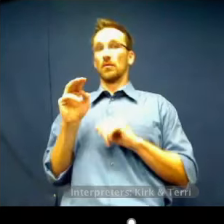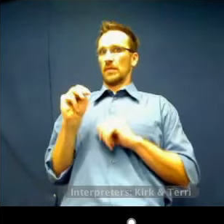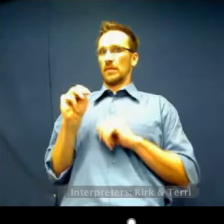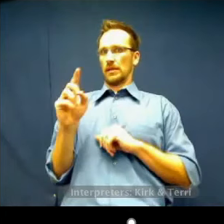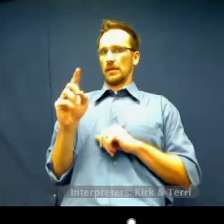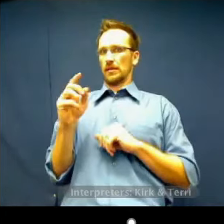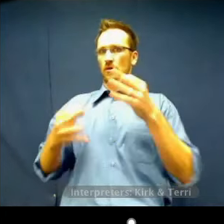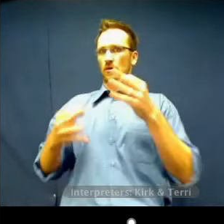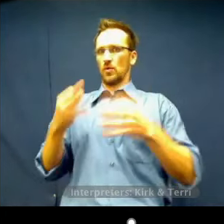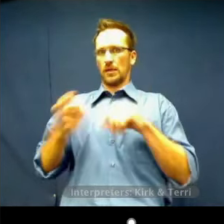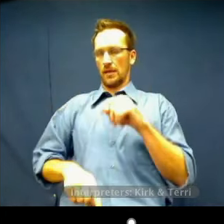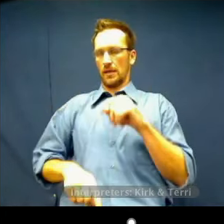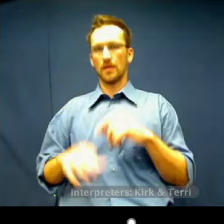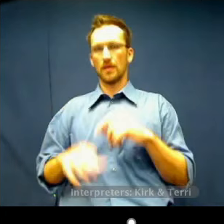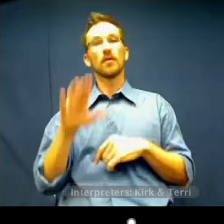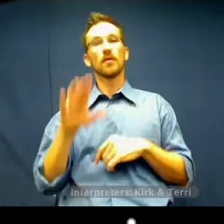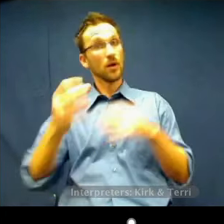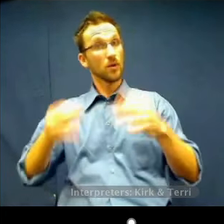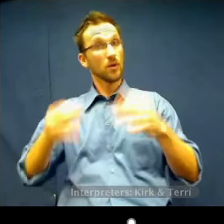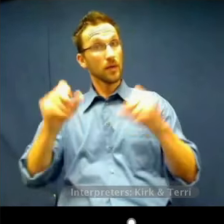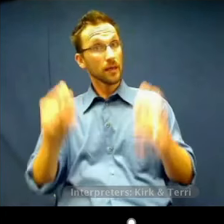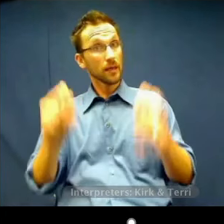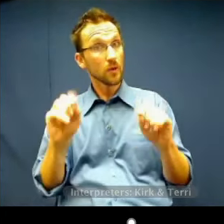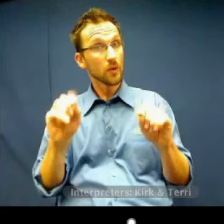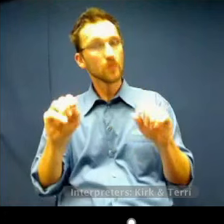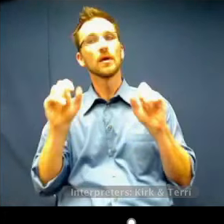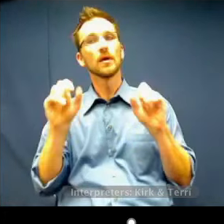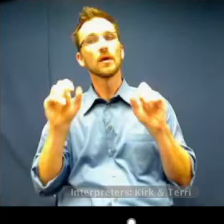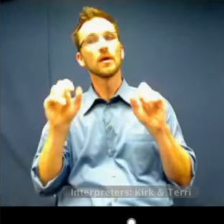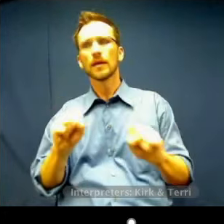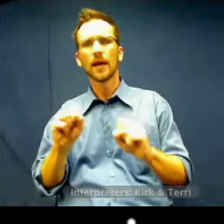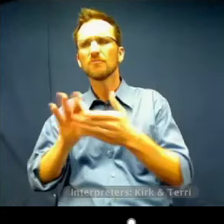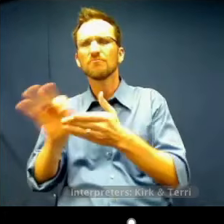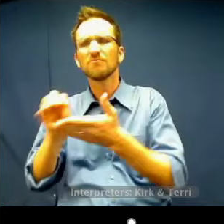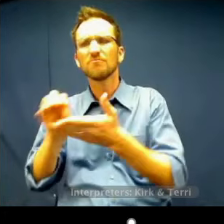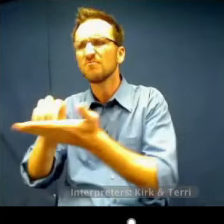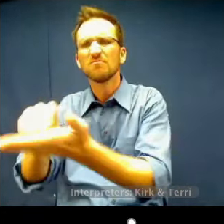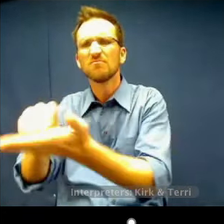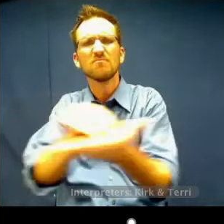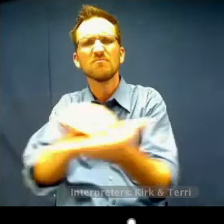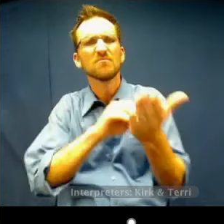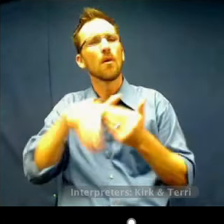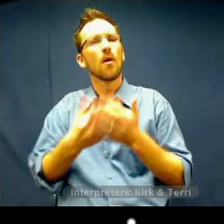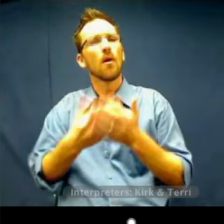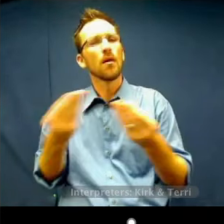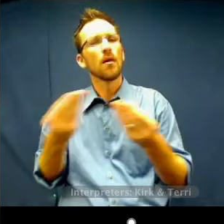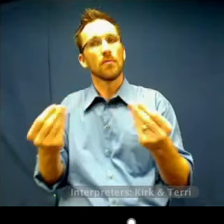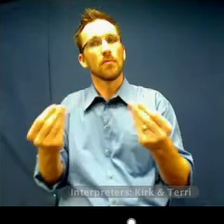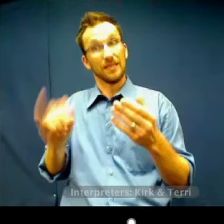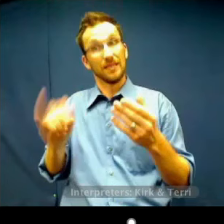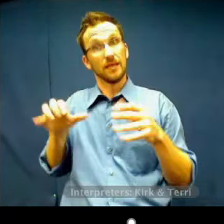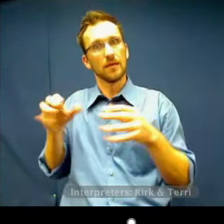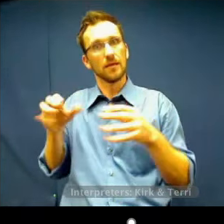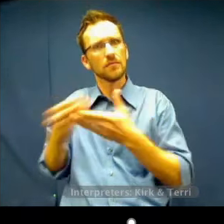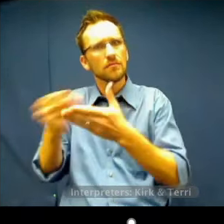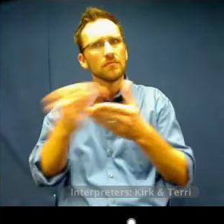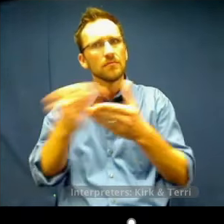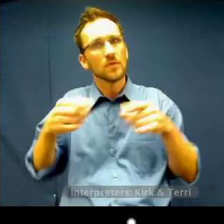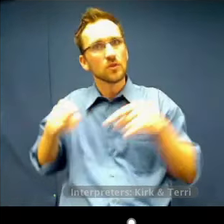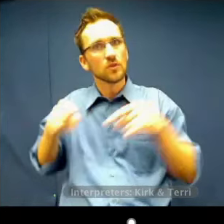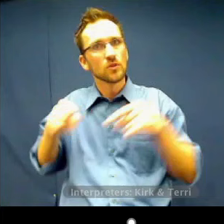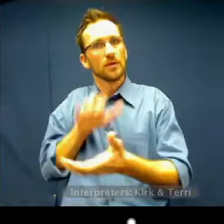take an inventory of all of the property that was acquired during the marriage, look at how it is titled, and then